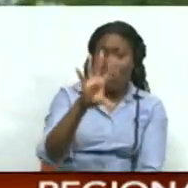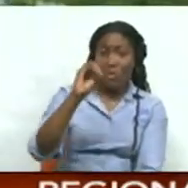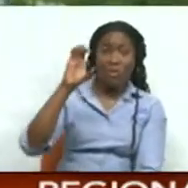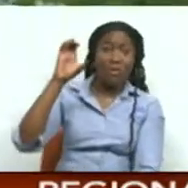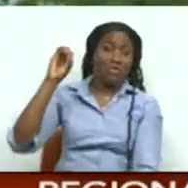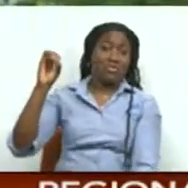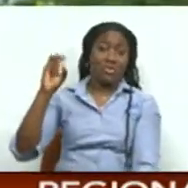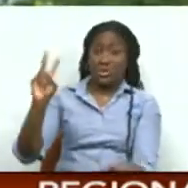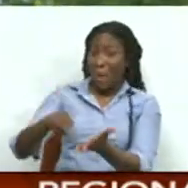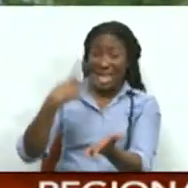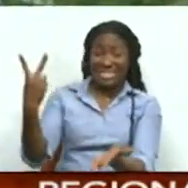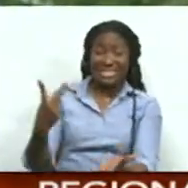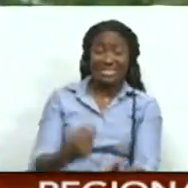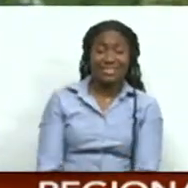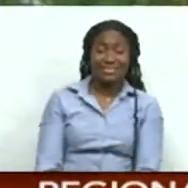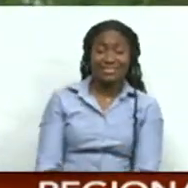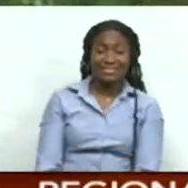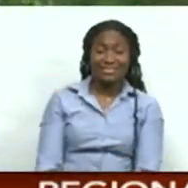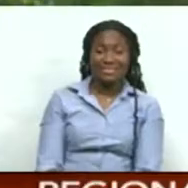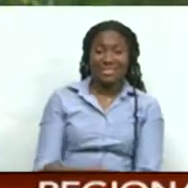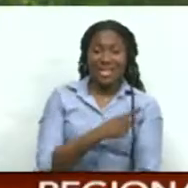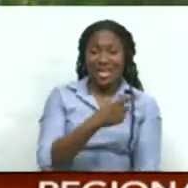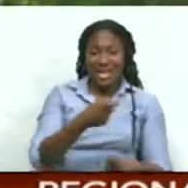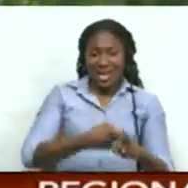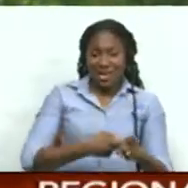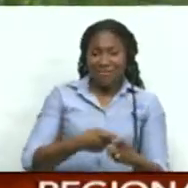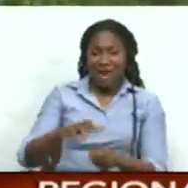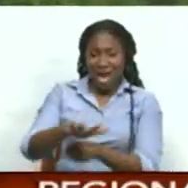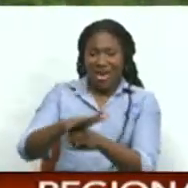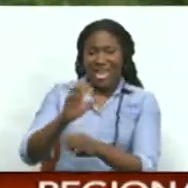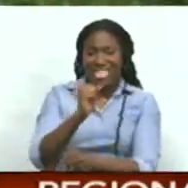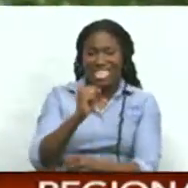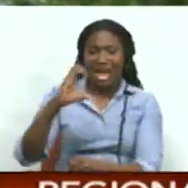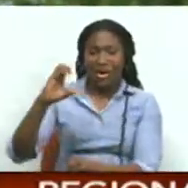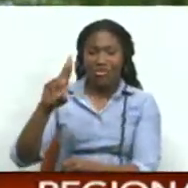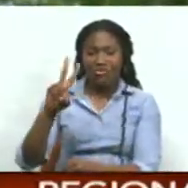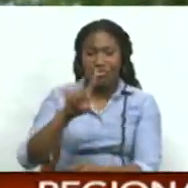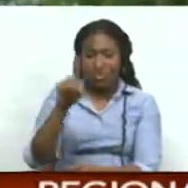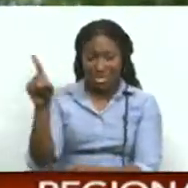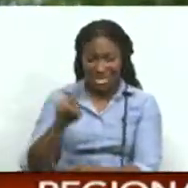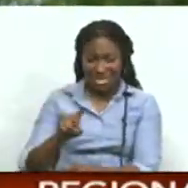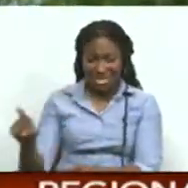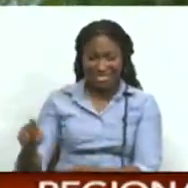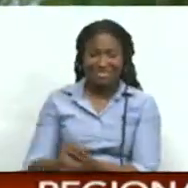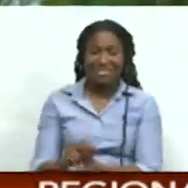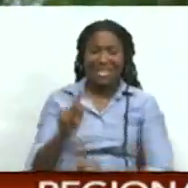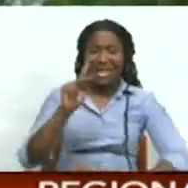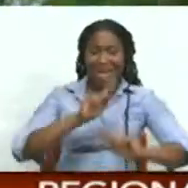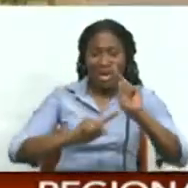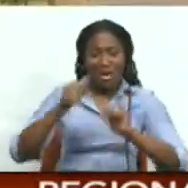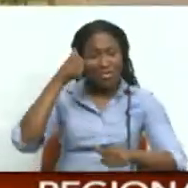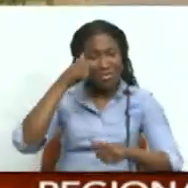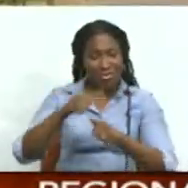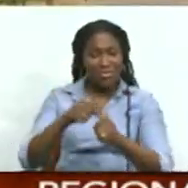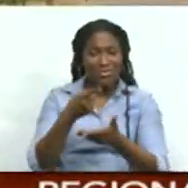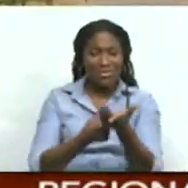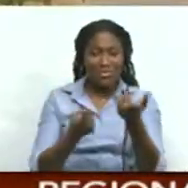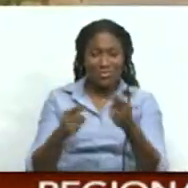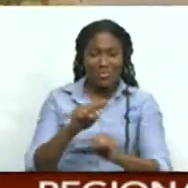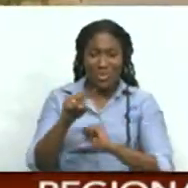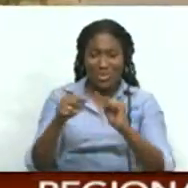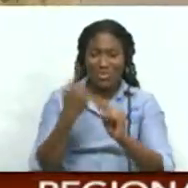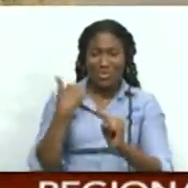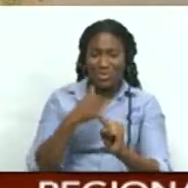his hometown of Santa Cruz on the day of this marquee anniversary. Residents relived the occasion. Well, boy, I was about watching